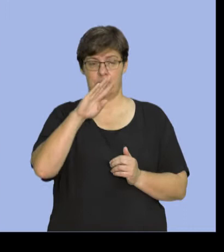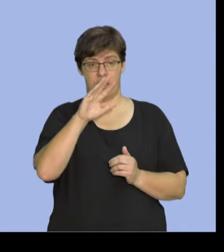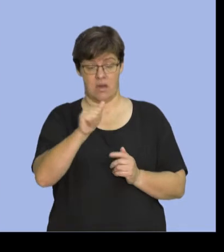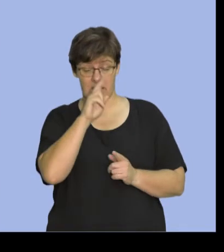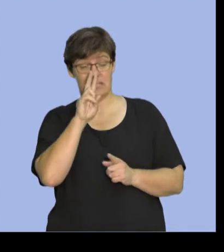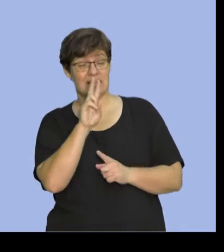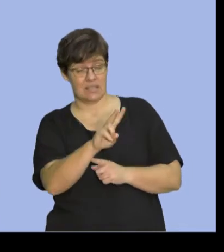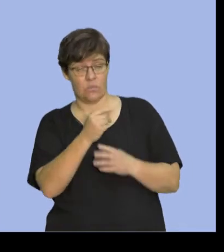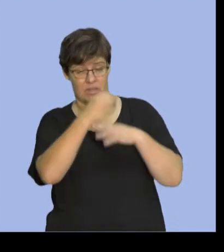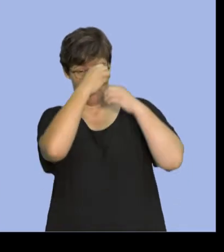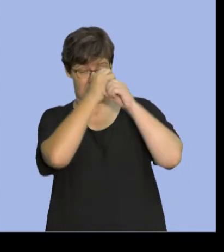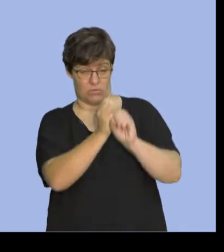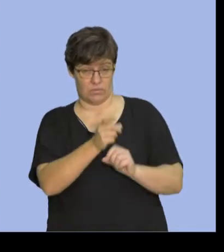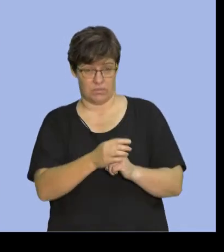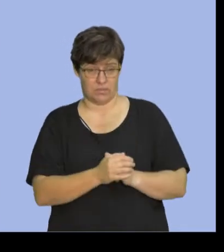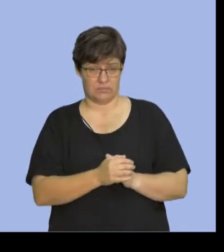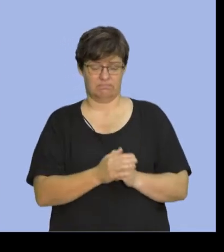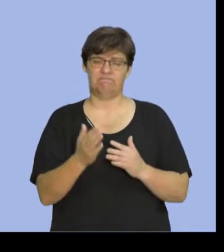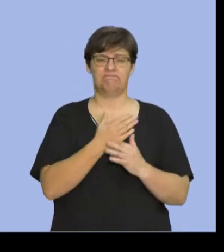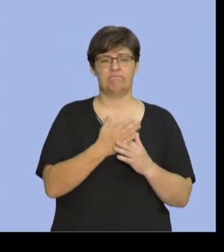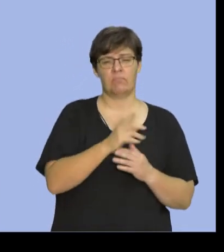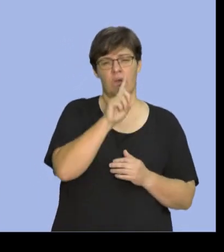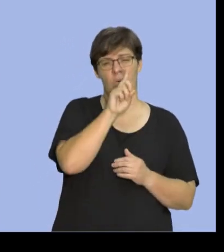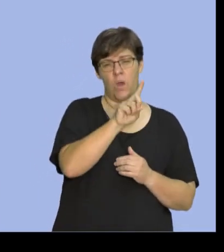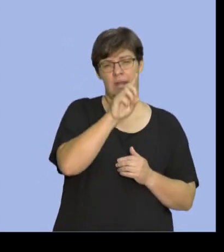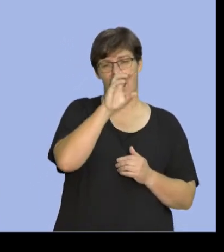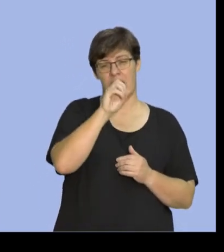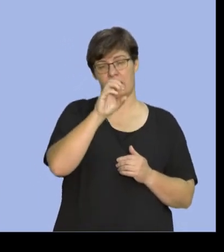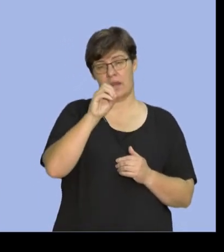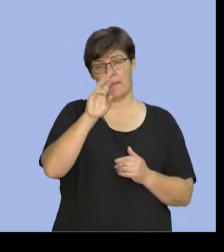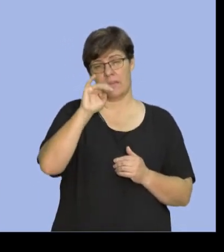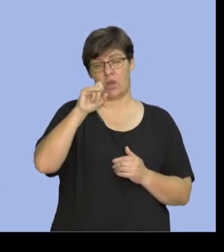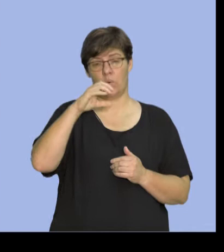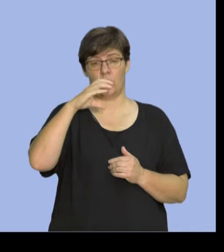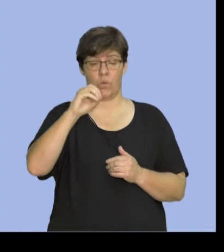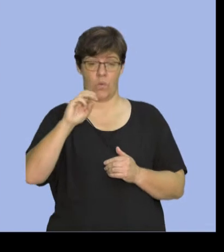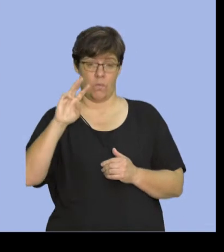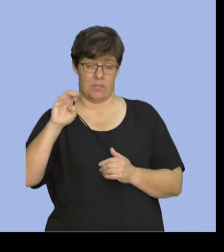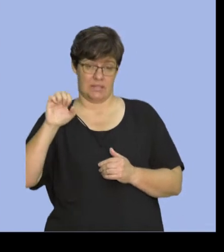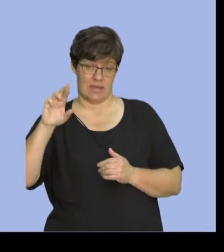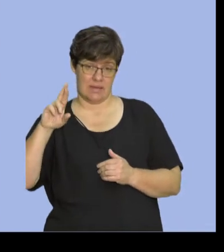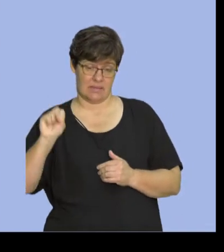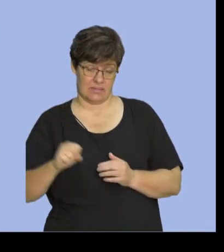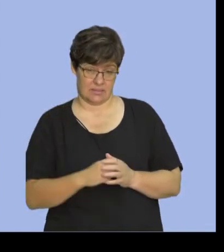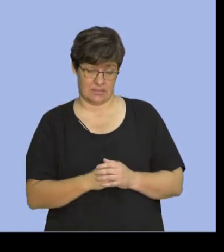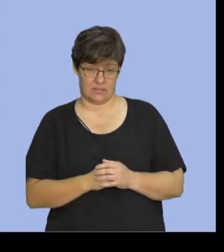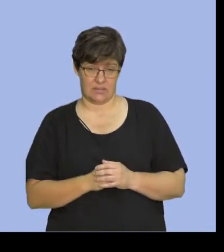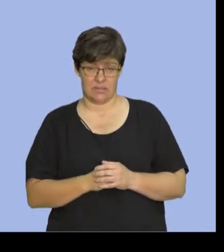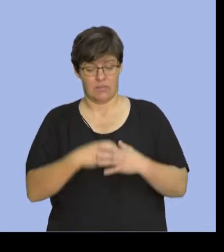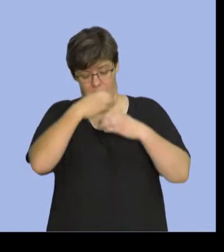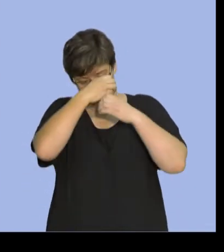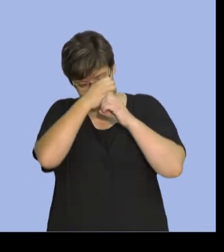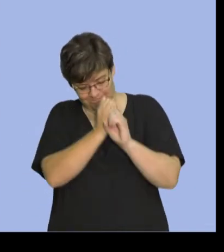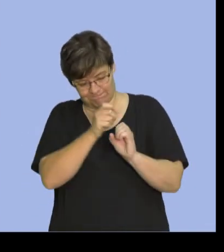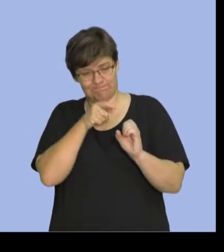and that is between 100 micrometers. So it's again submicroscopic, it's really